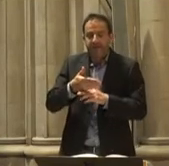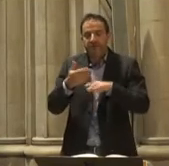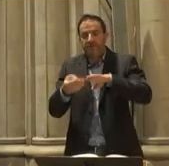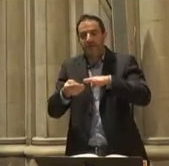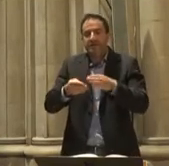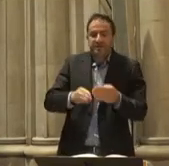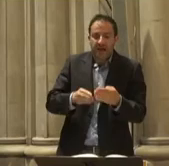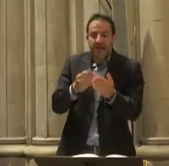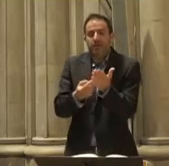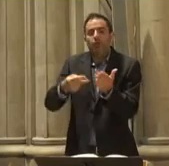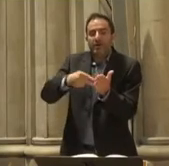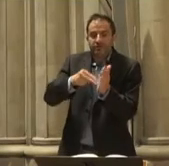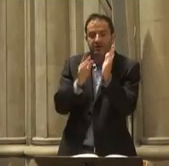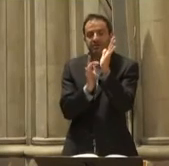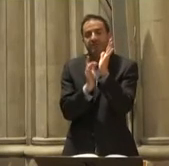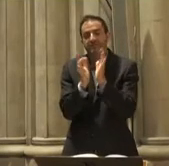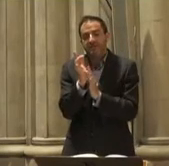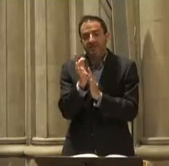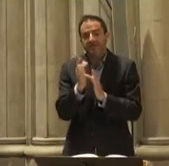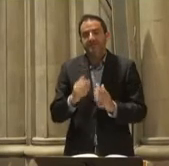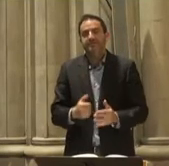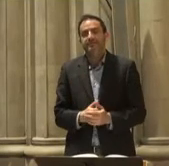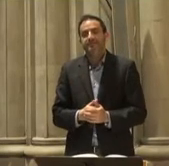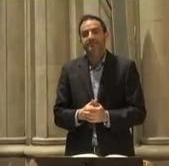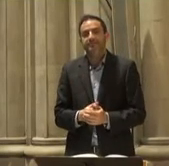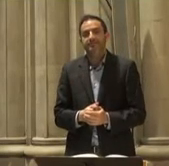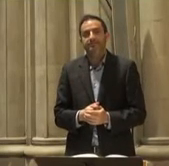death, and resurrection of Jesus.